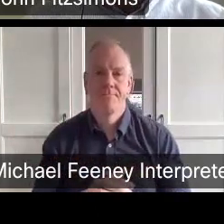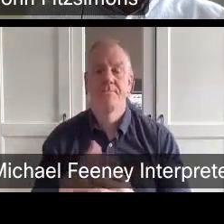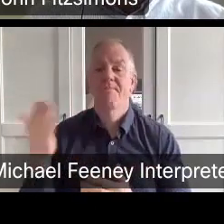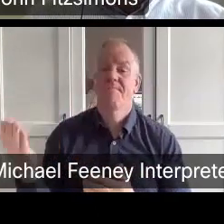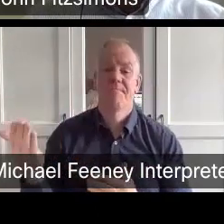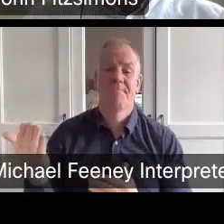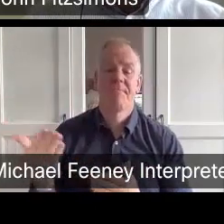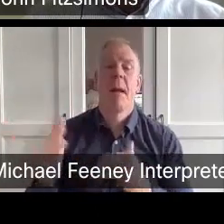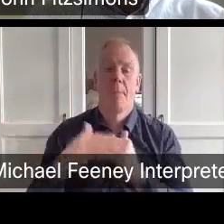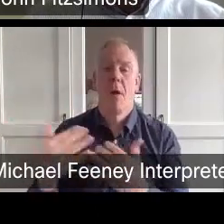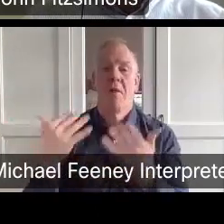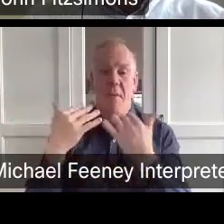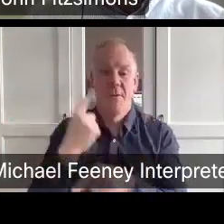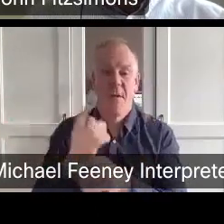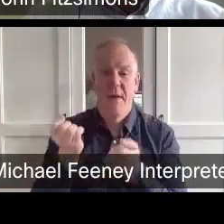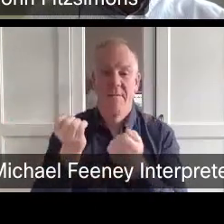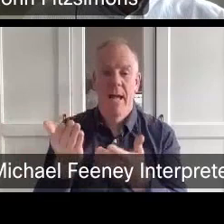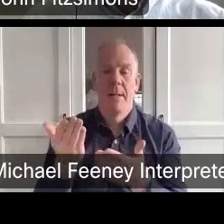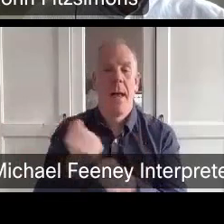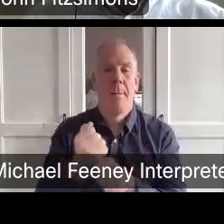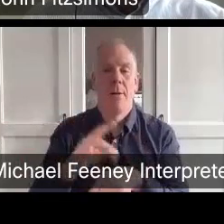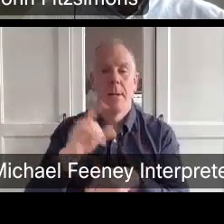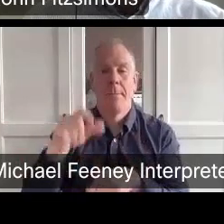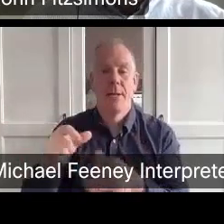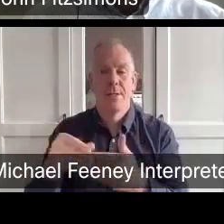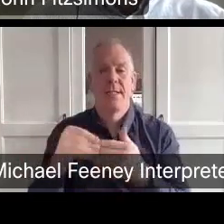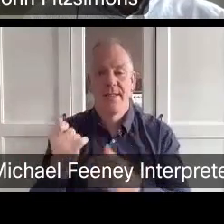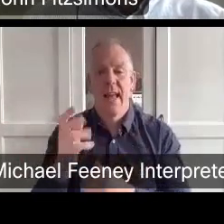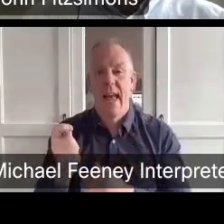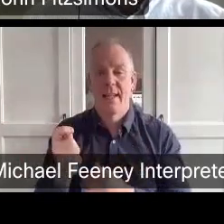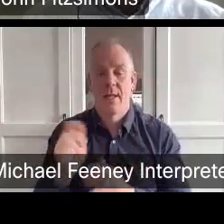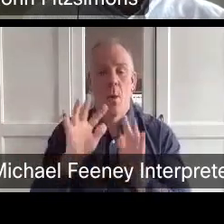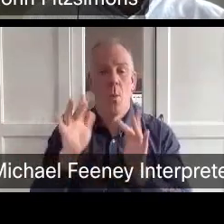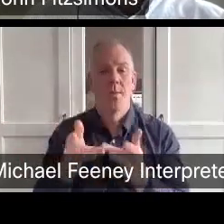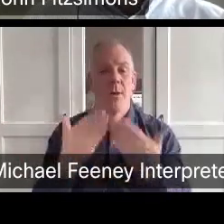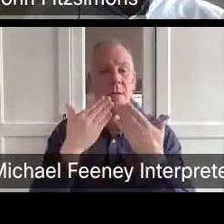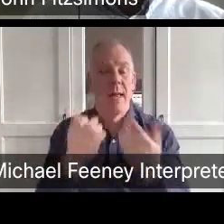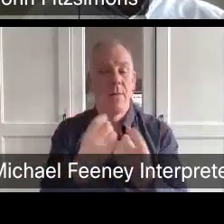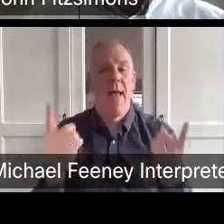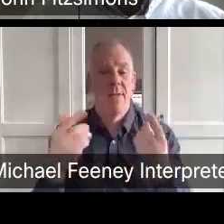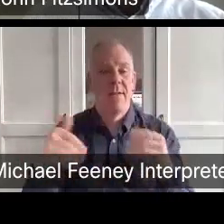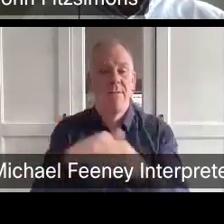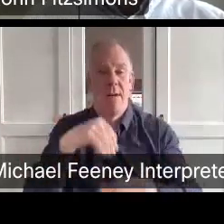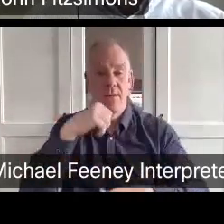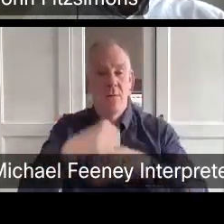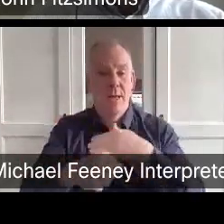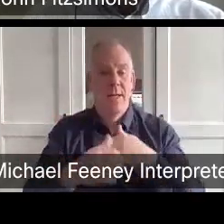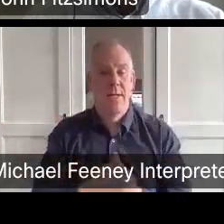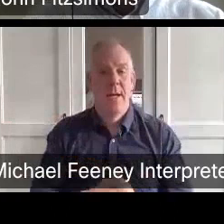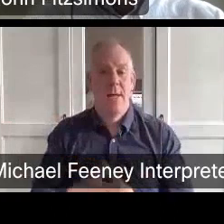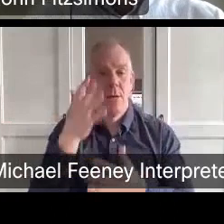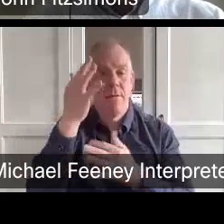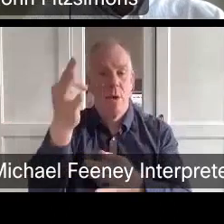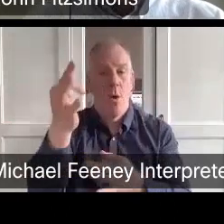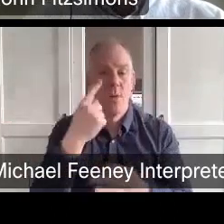And you'll find more information about the Patient Safety Act on our website. So thank you very much, everybody, for joining us today, and we look forward